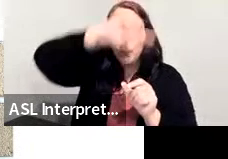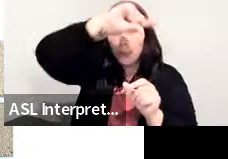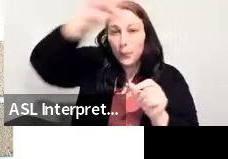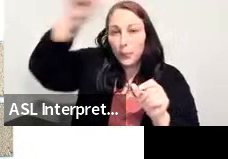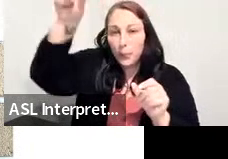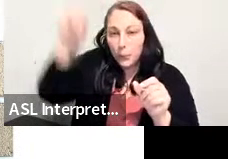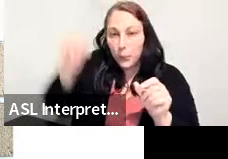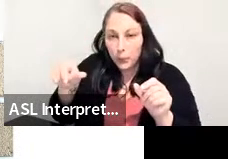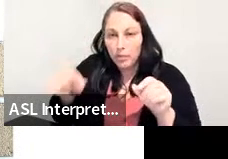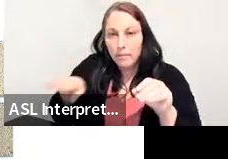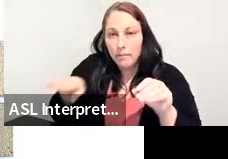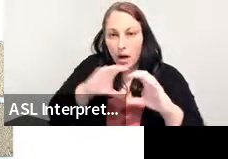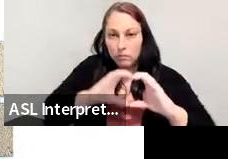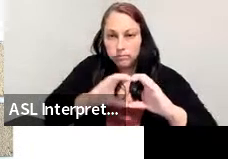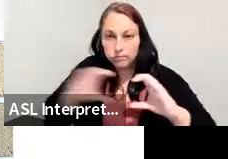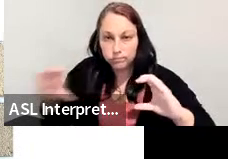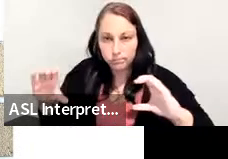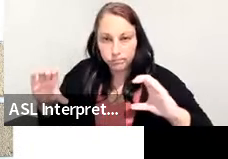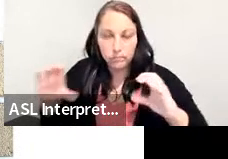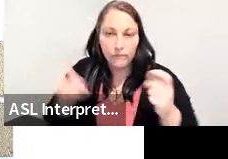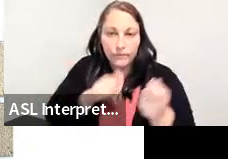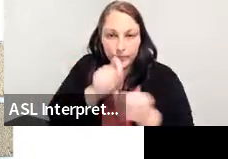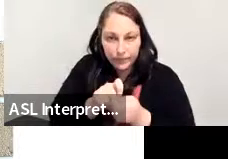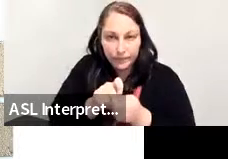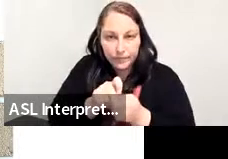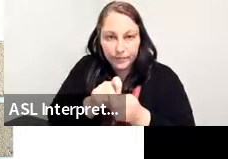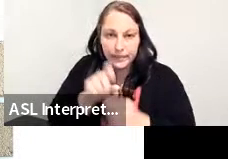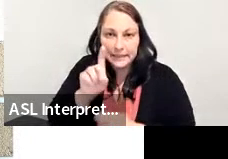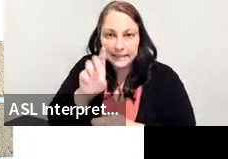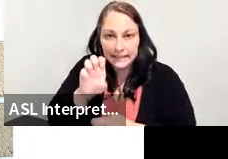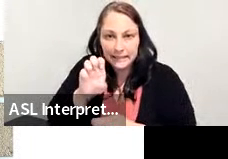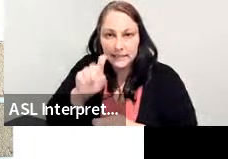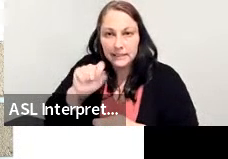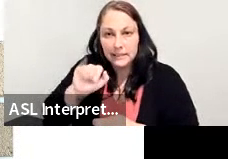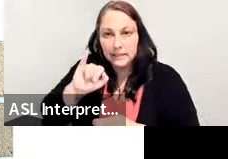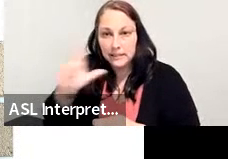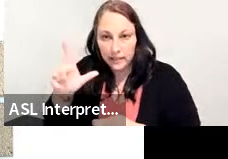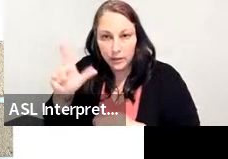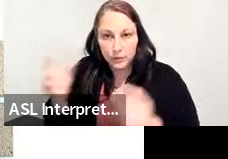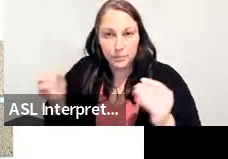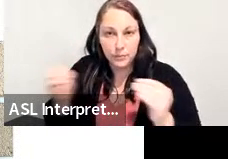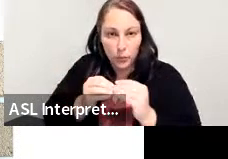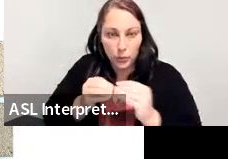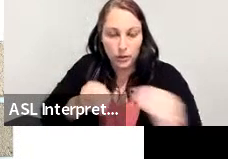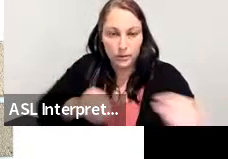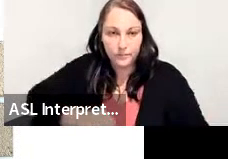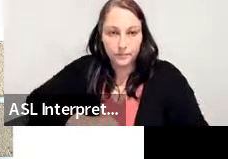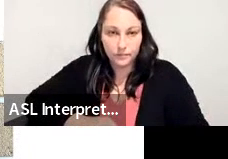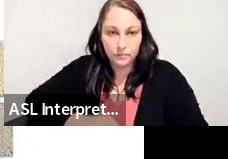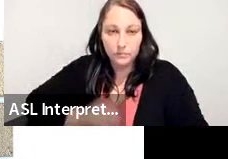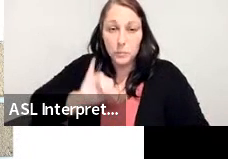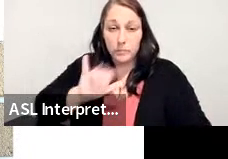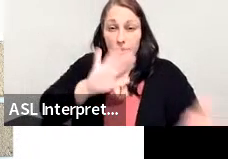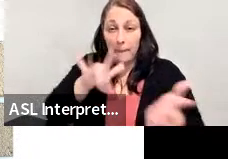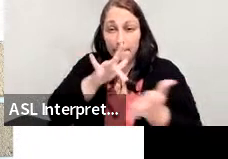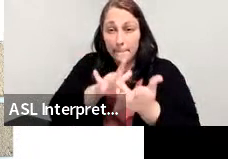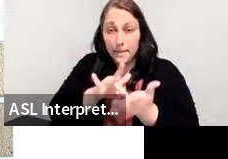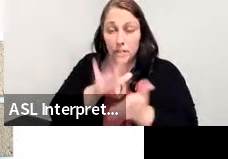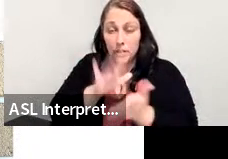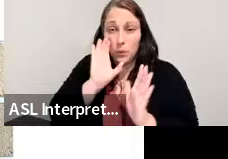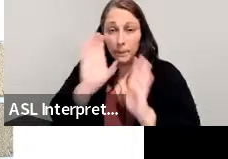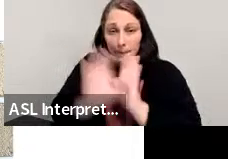here a sort of close-up of that balcony facade that we propose for the bridge and infill